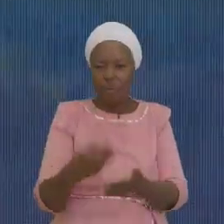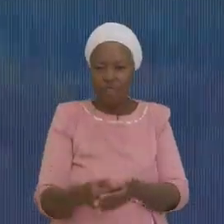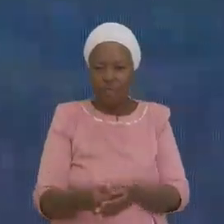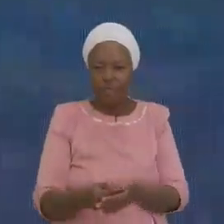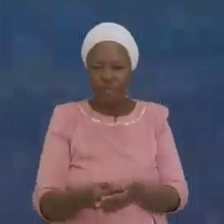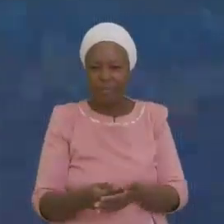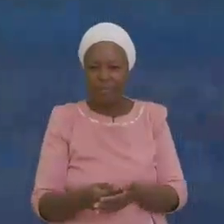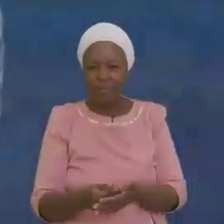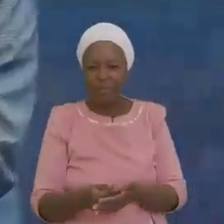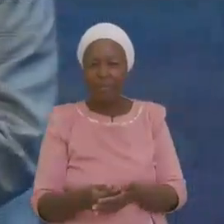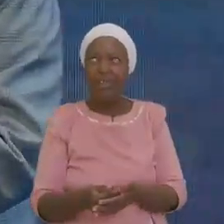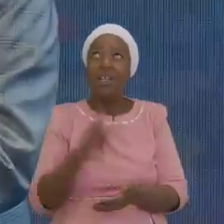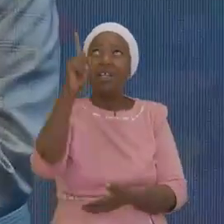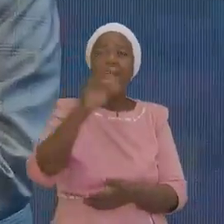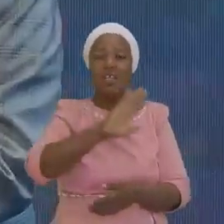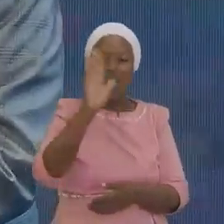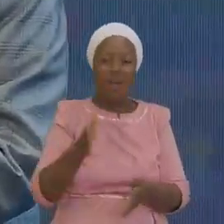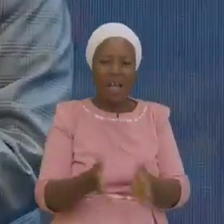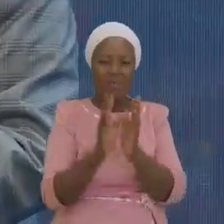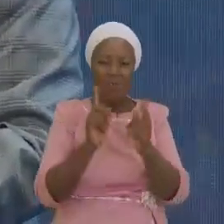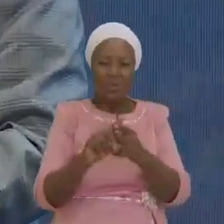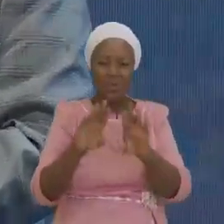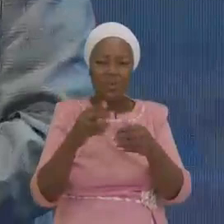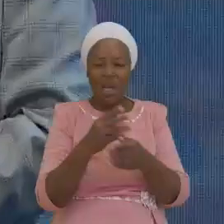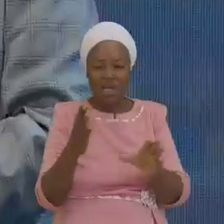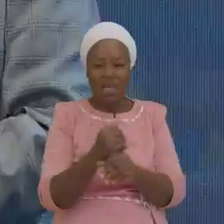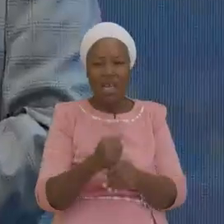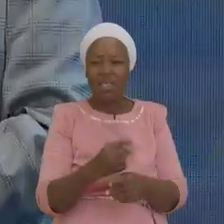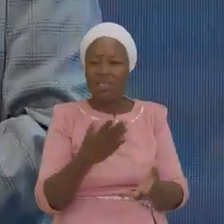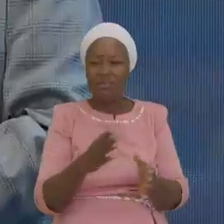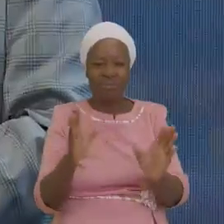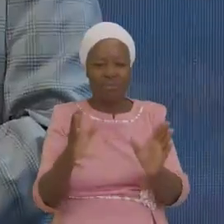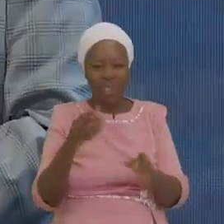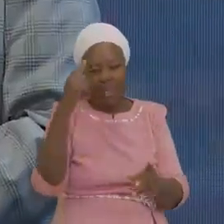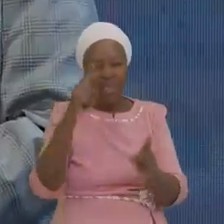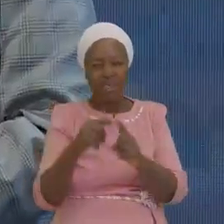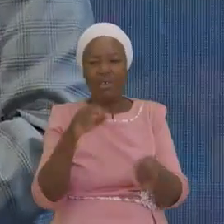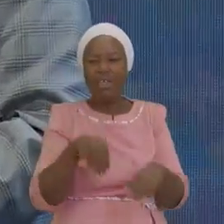He didn't tell you to go and get a degree in philosophy.